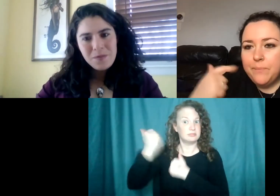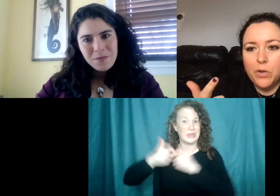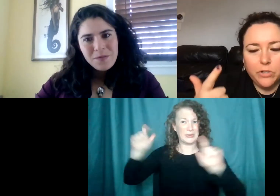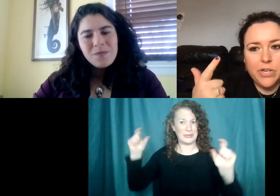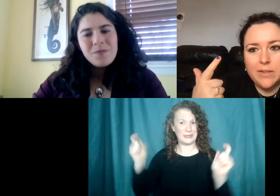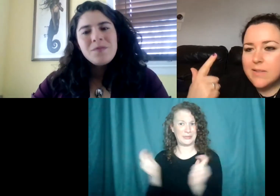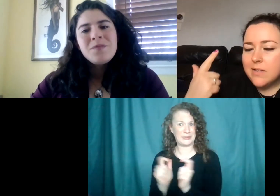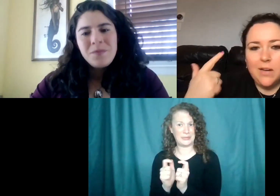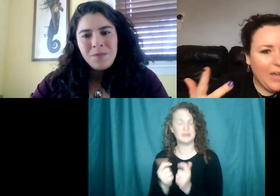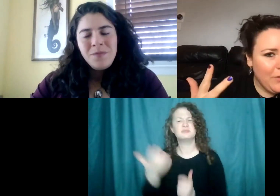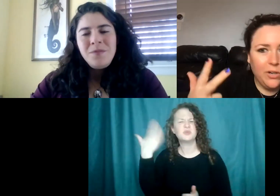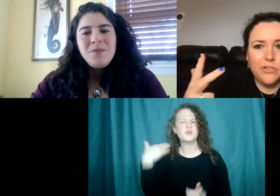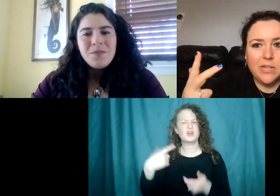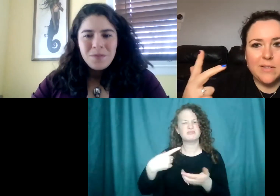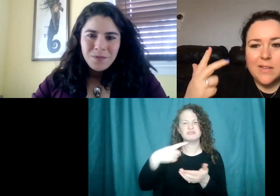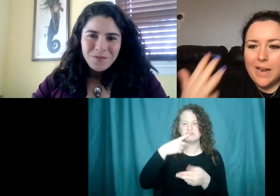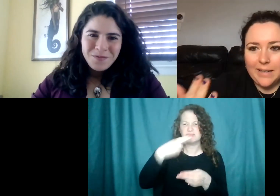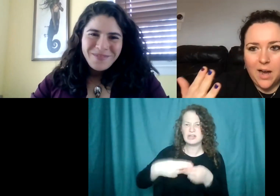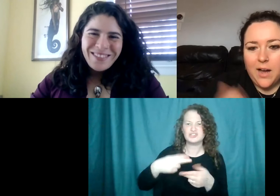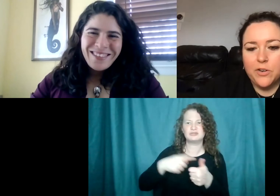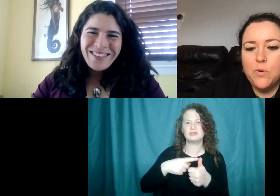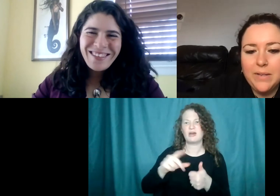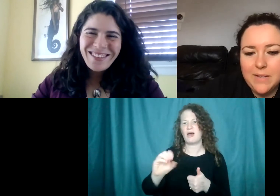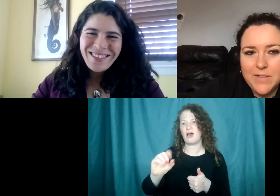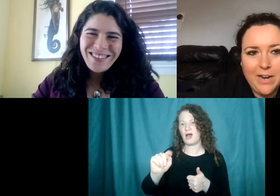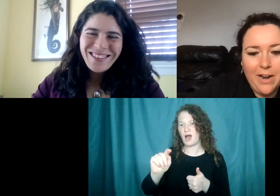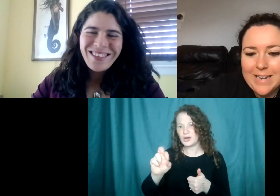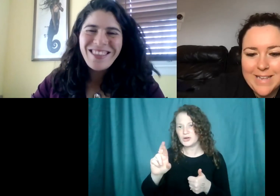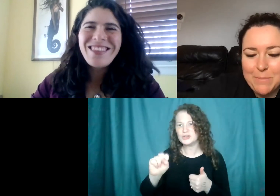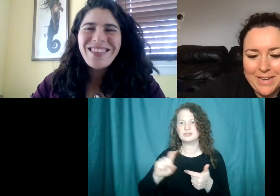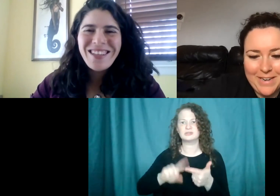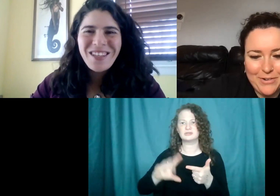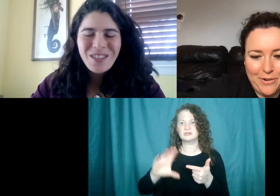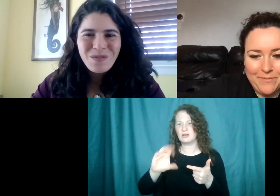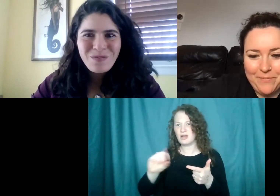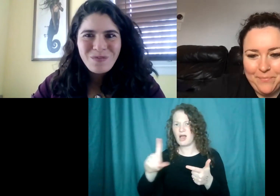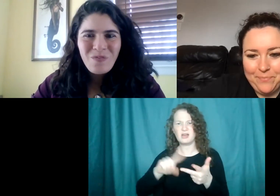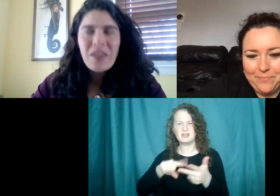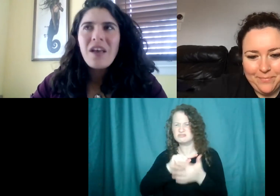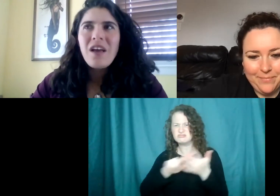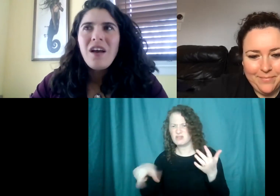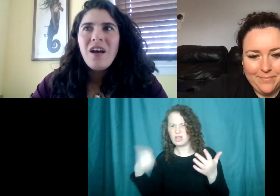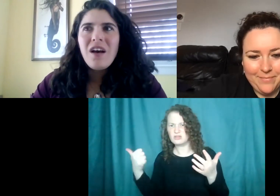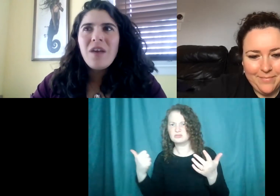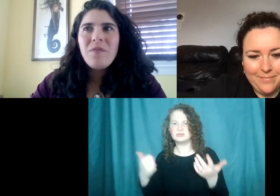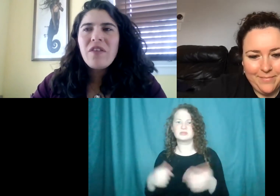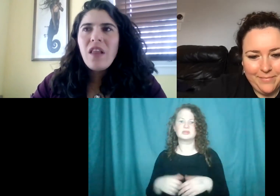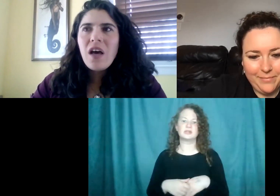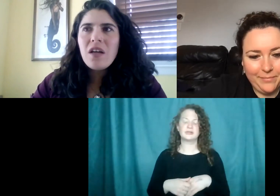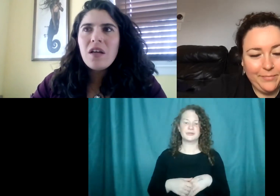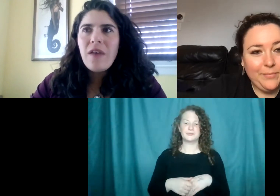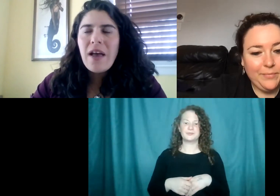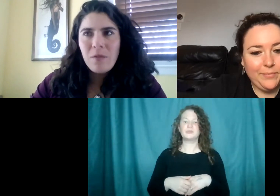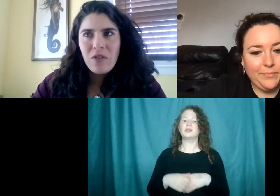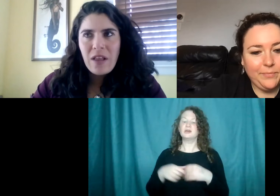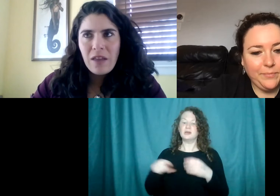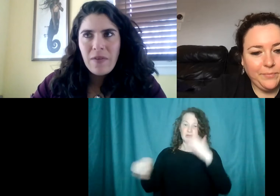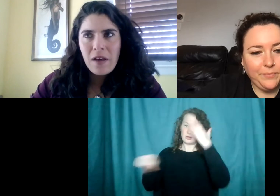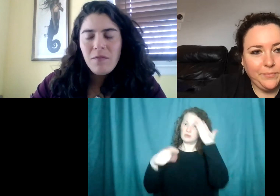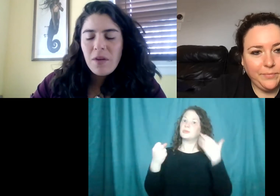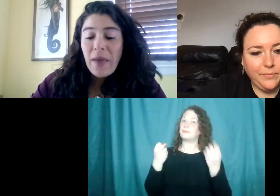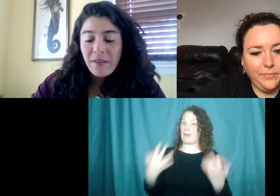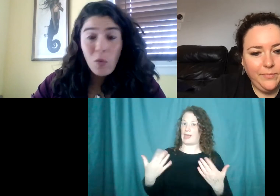otters, urchins, the other urchins, and cod. Who else lives there, and is anybody endangered? There's a lot of animals that